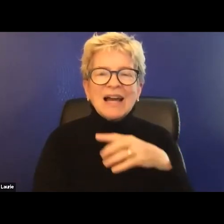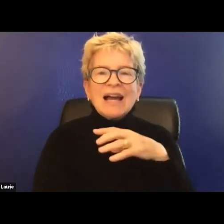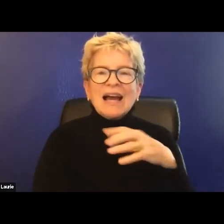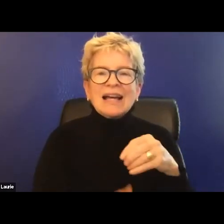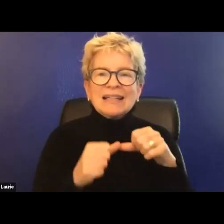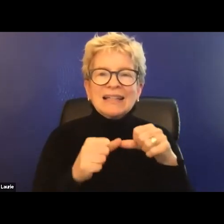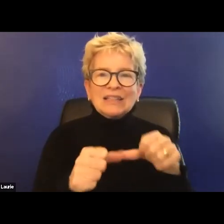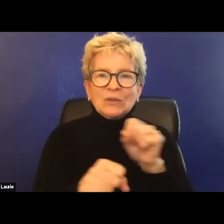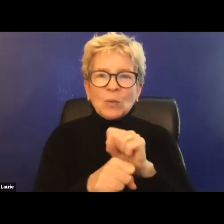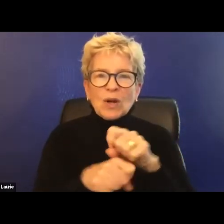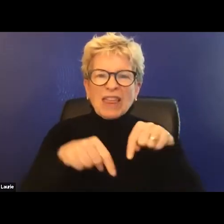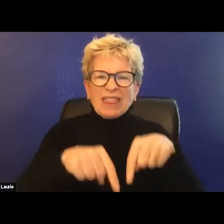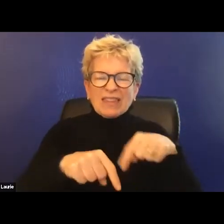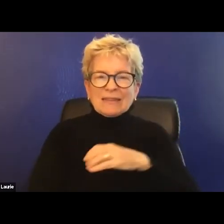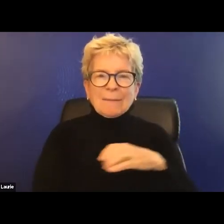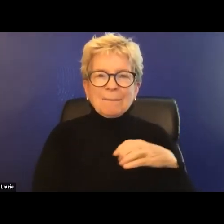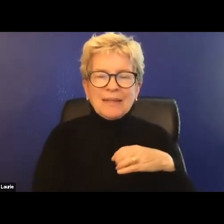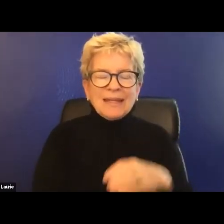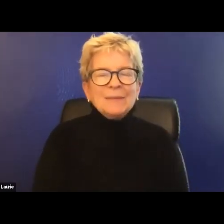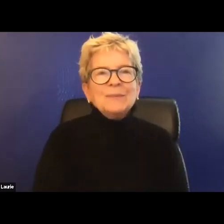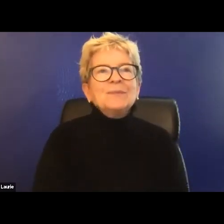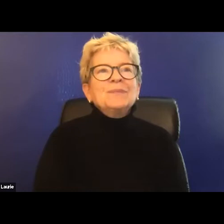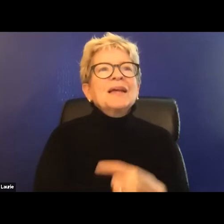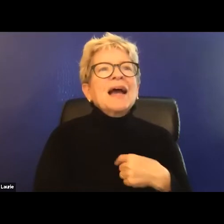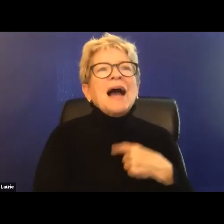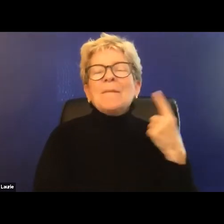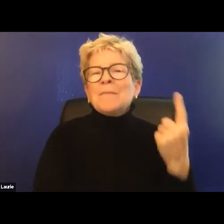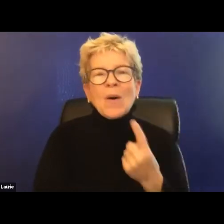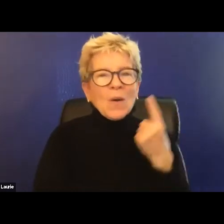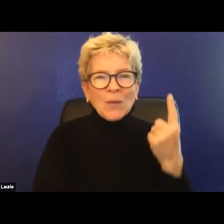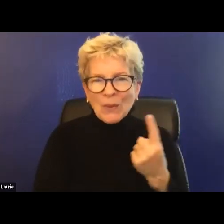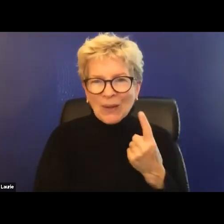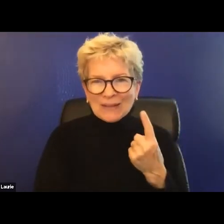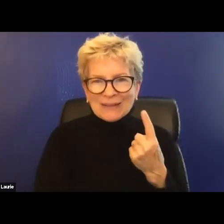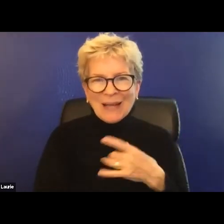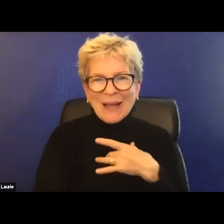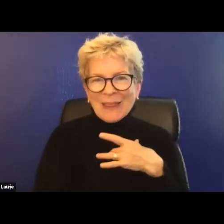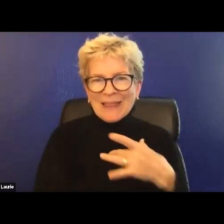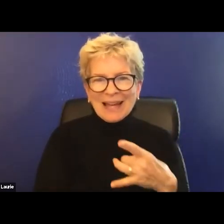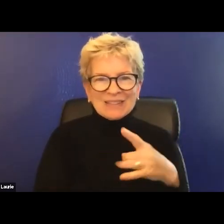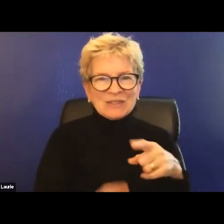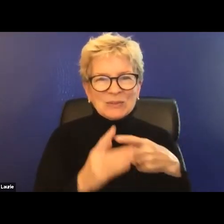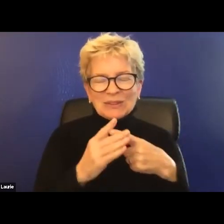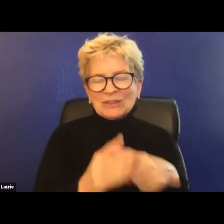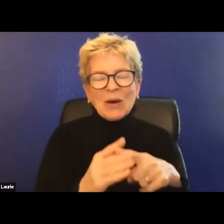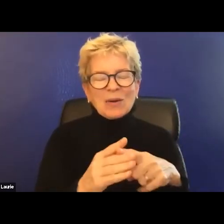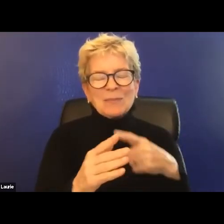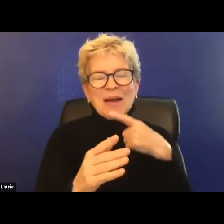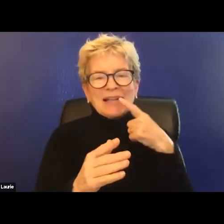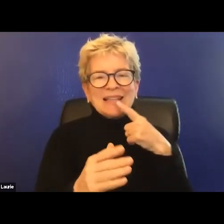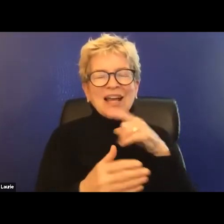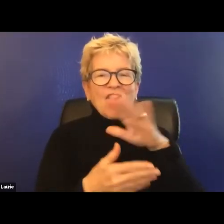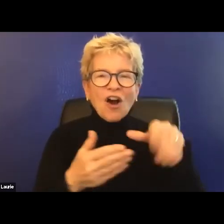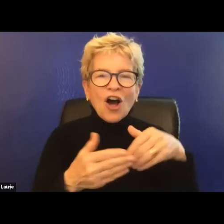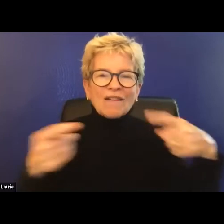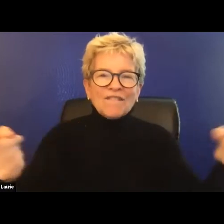this committee. I always like to just start off by saying all of us here